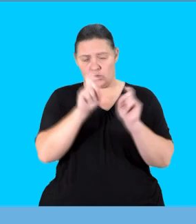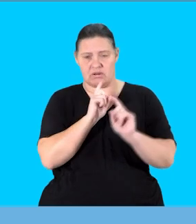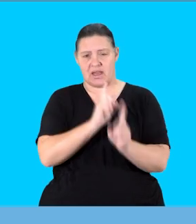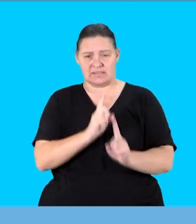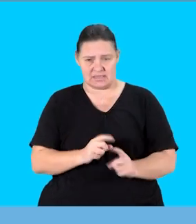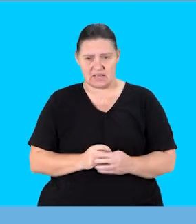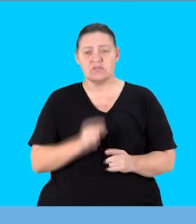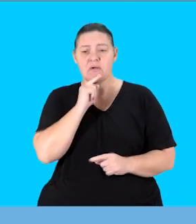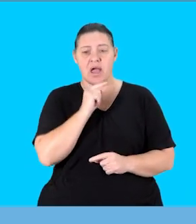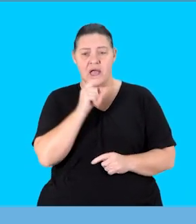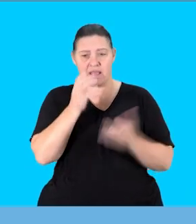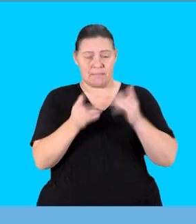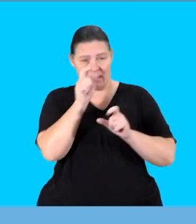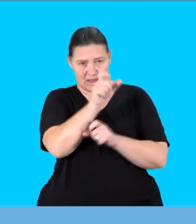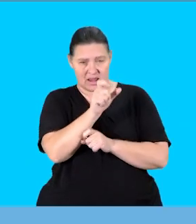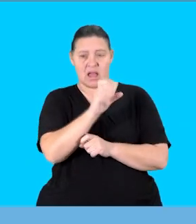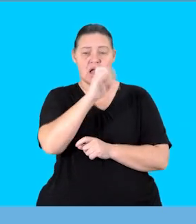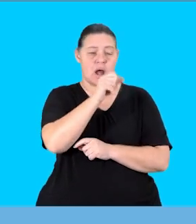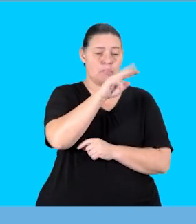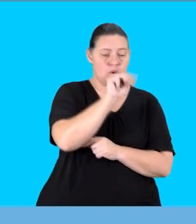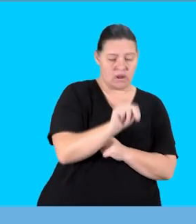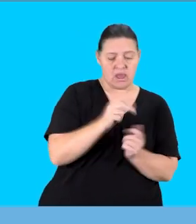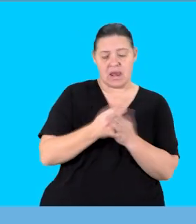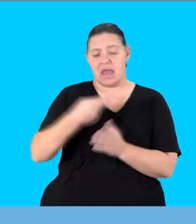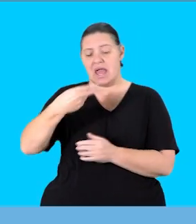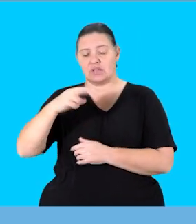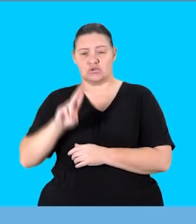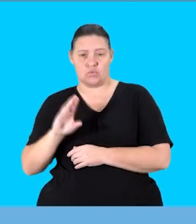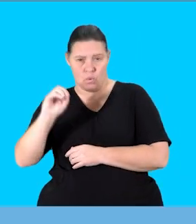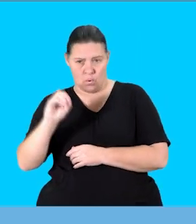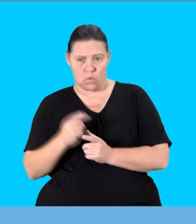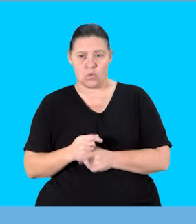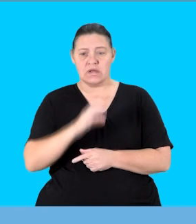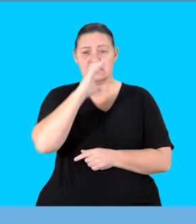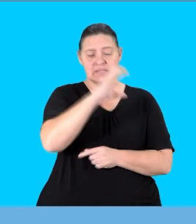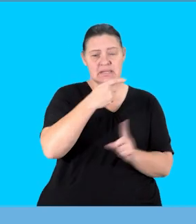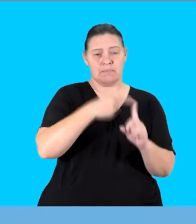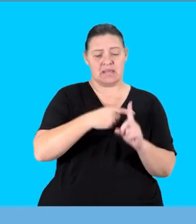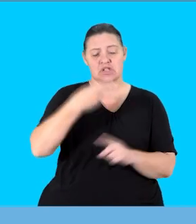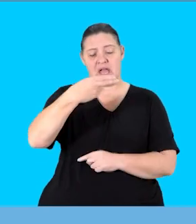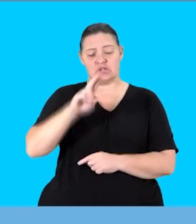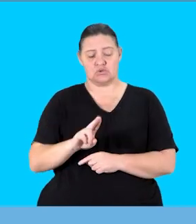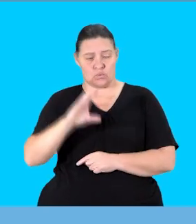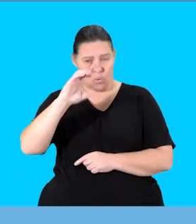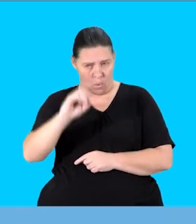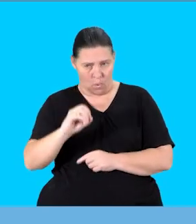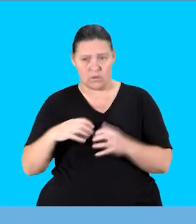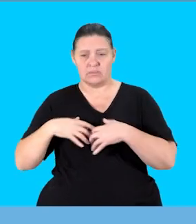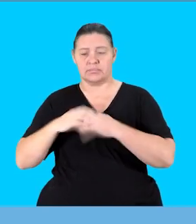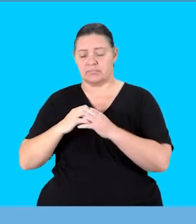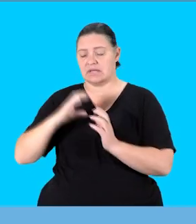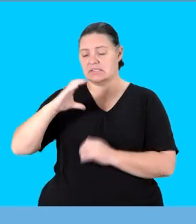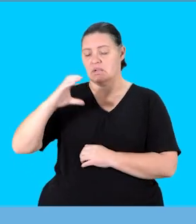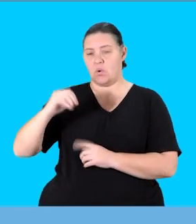questions. So we are given this chemical reaction between carbon and H2O. So carbon C plus water H2O reacting